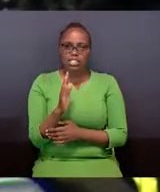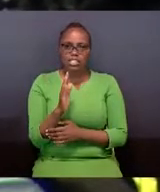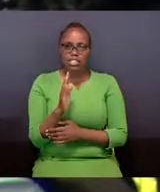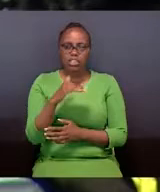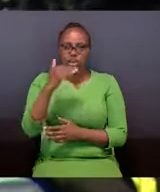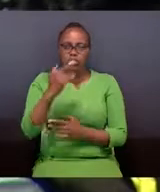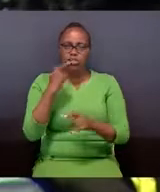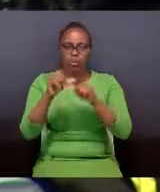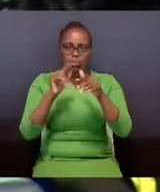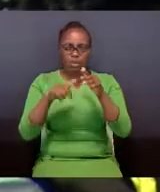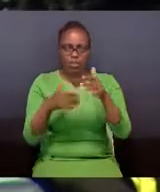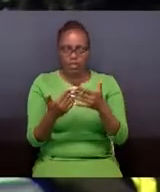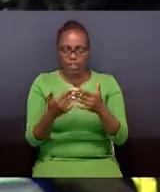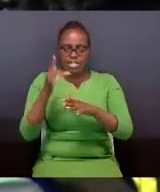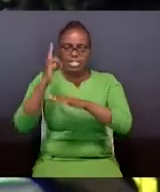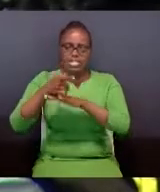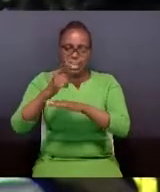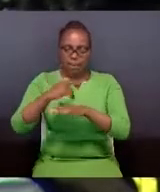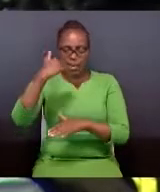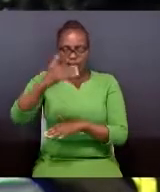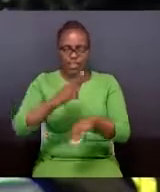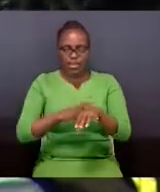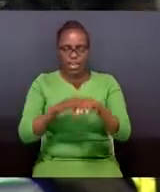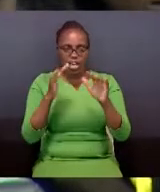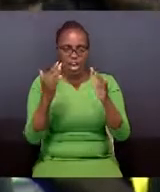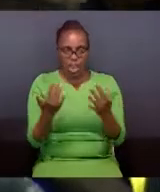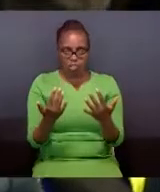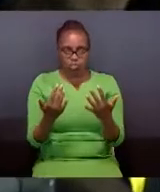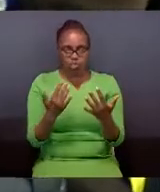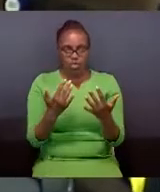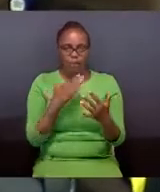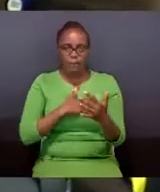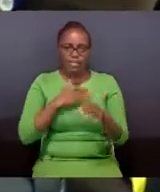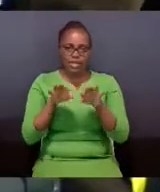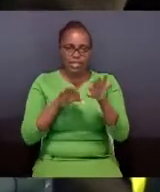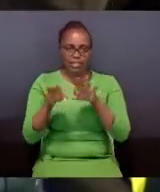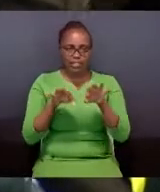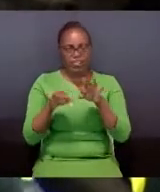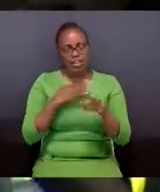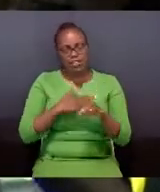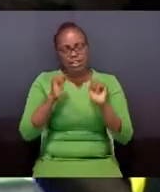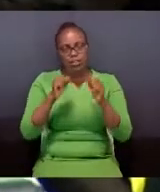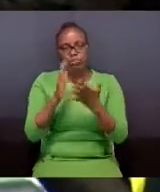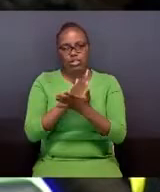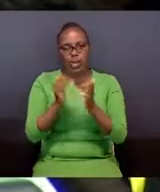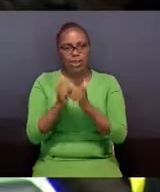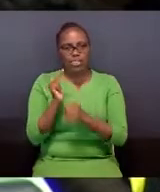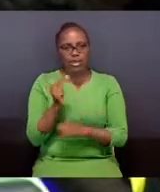always talked about discipline. How, please, if you don't mind sharing with